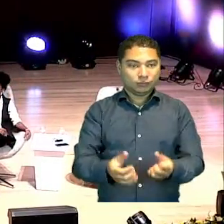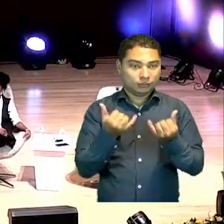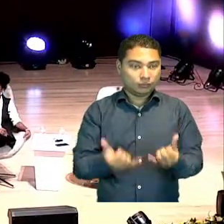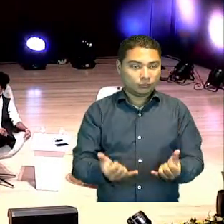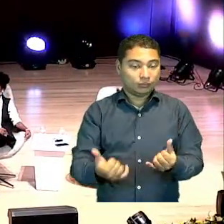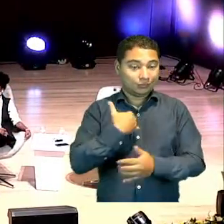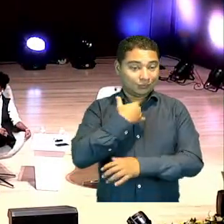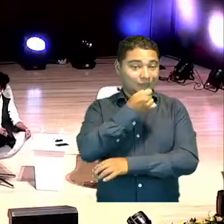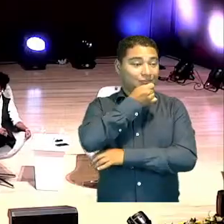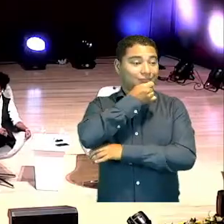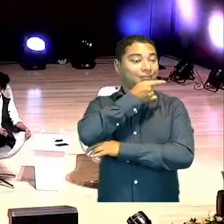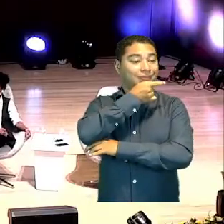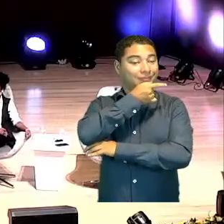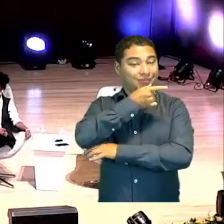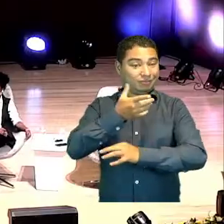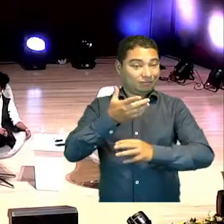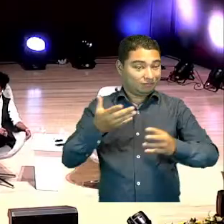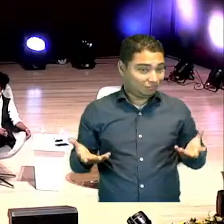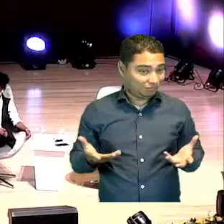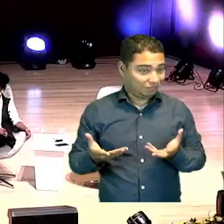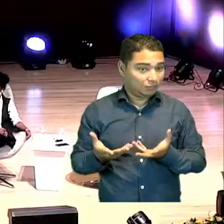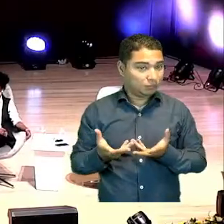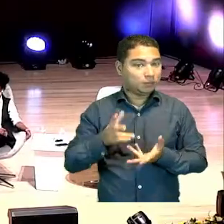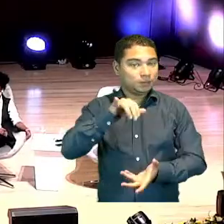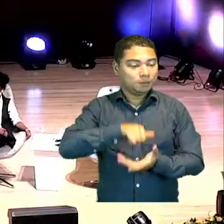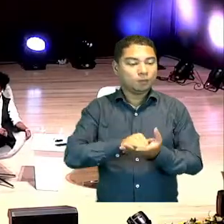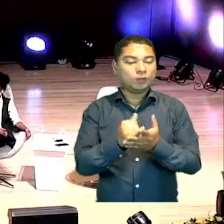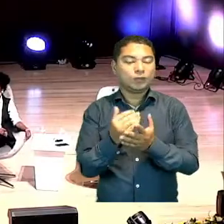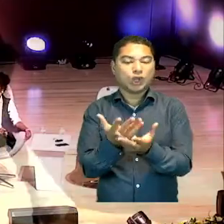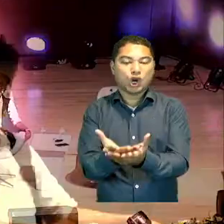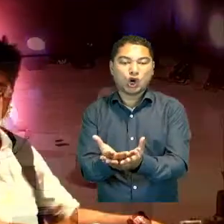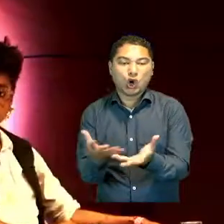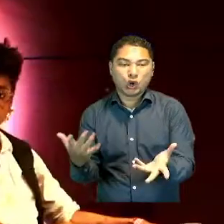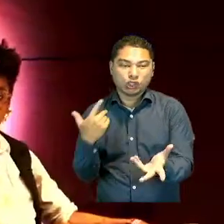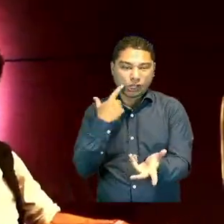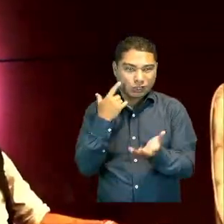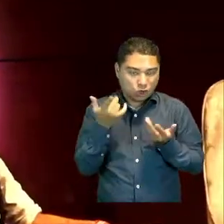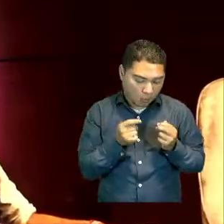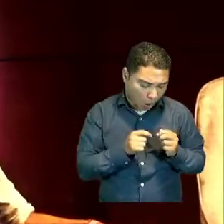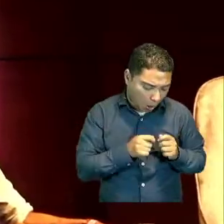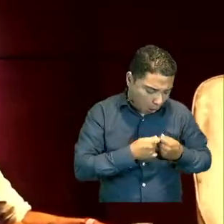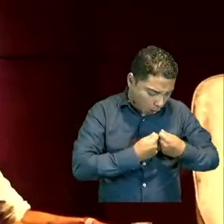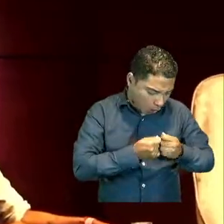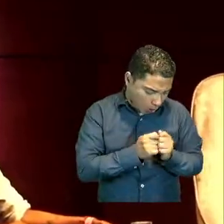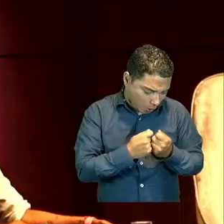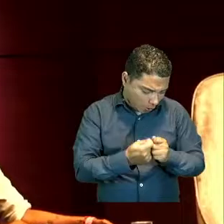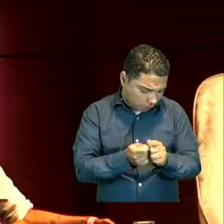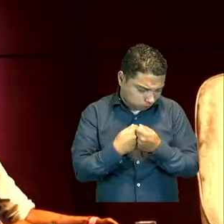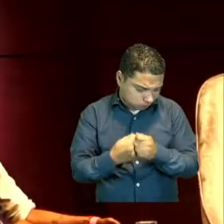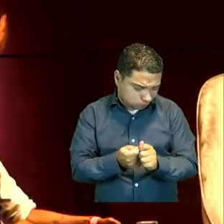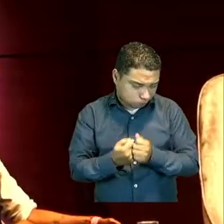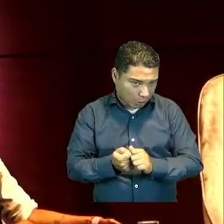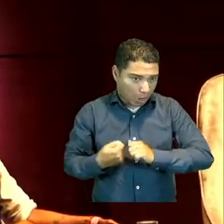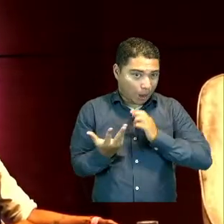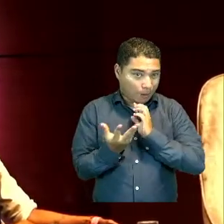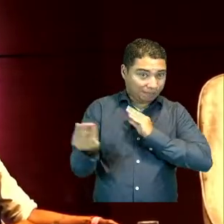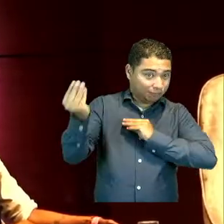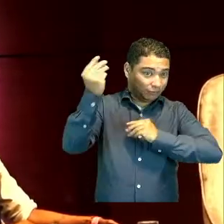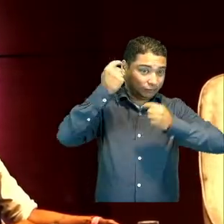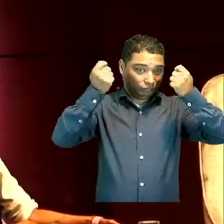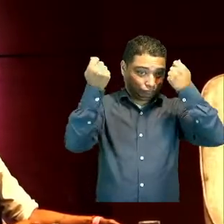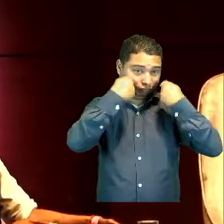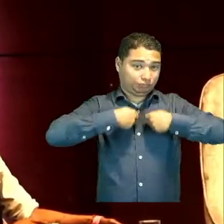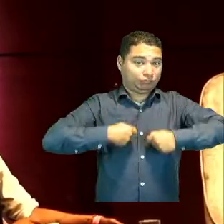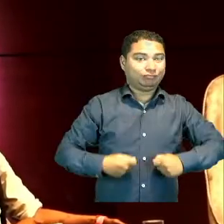And fashion, and in my case, since I was very small, I started working on fashion, small pieces